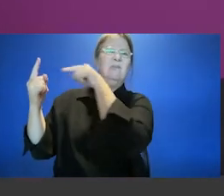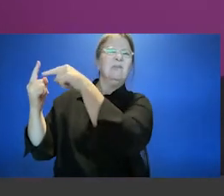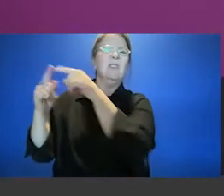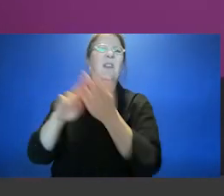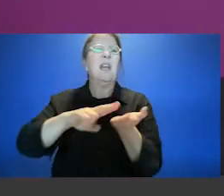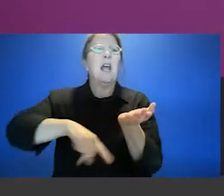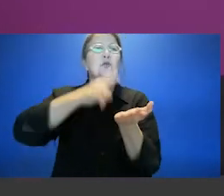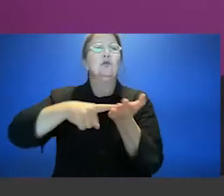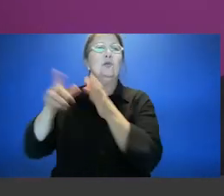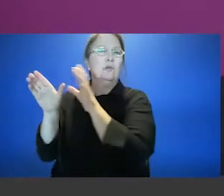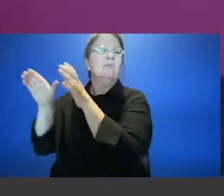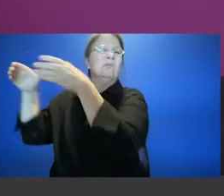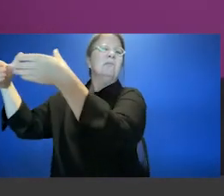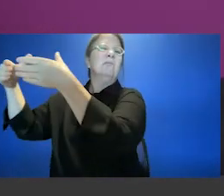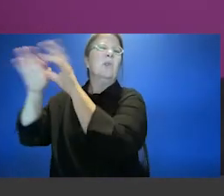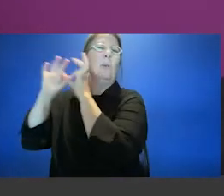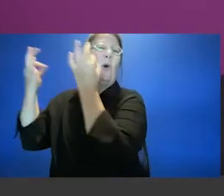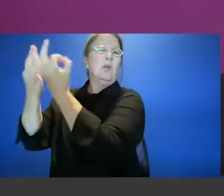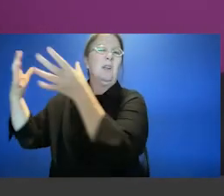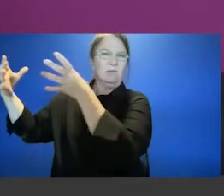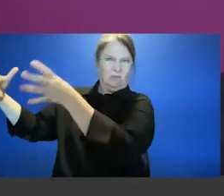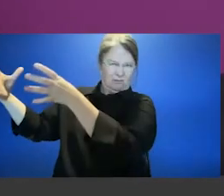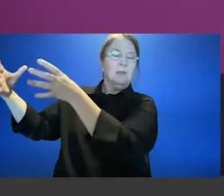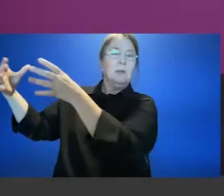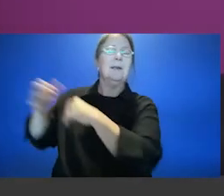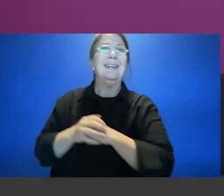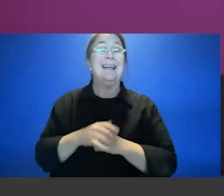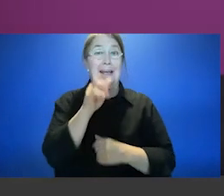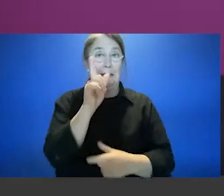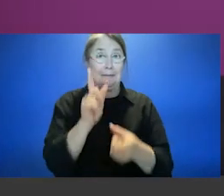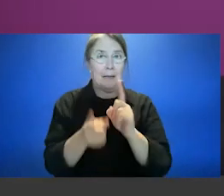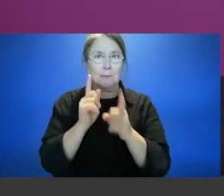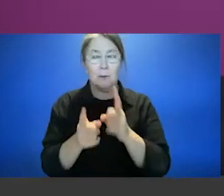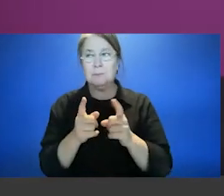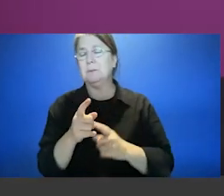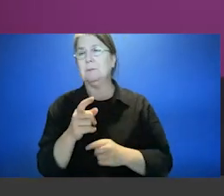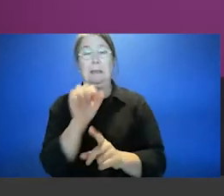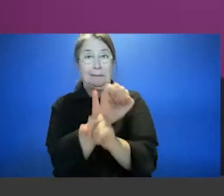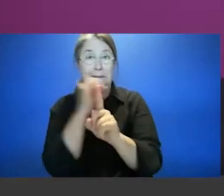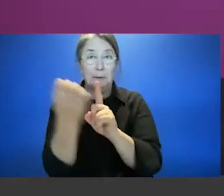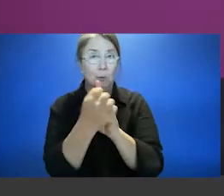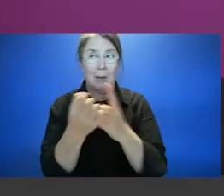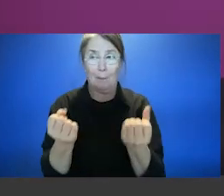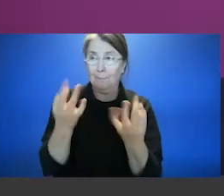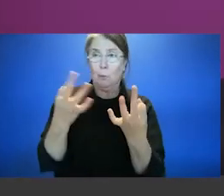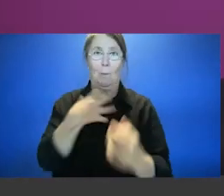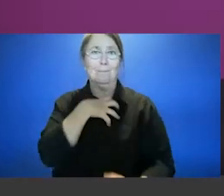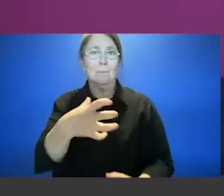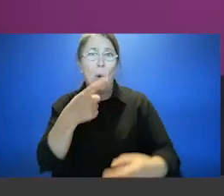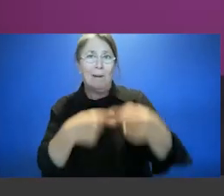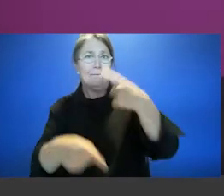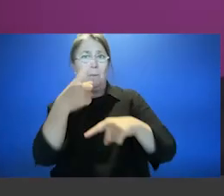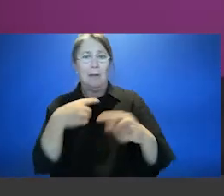example. In cases where there is no further information and the person making the complaint to